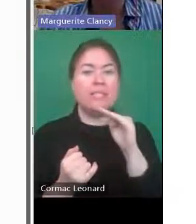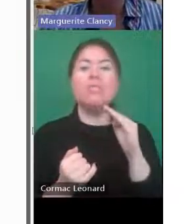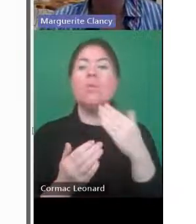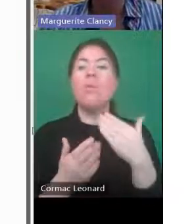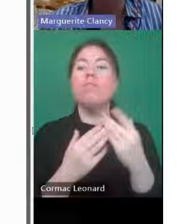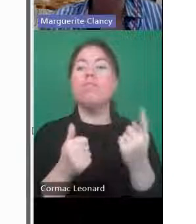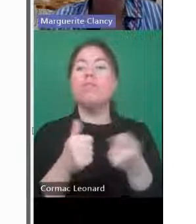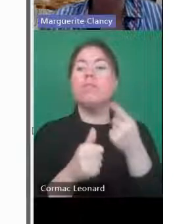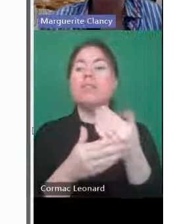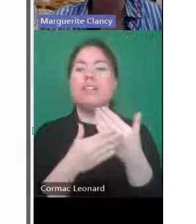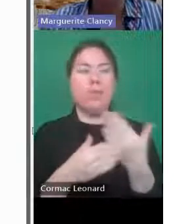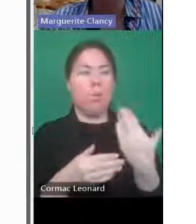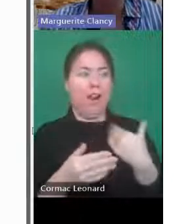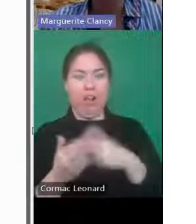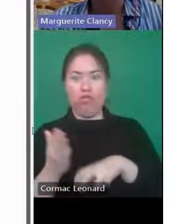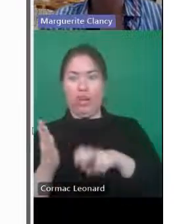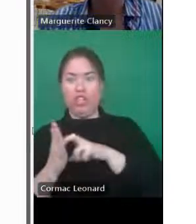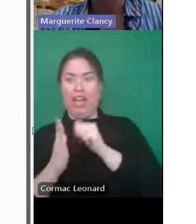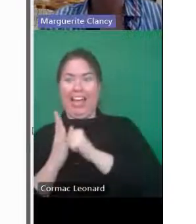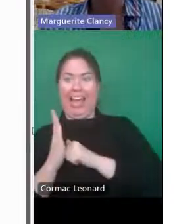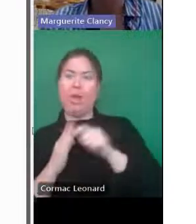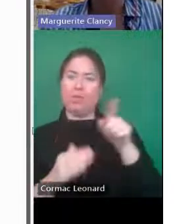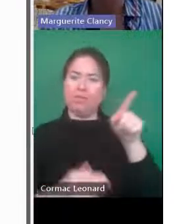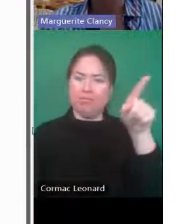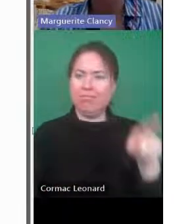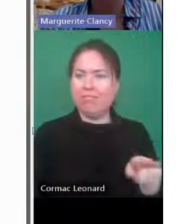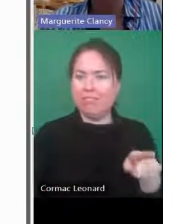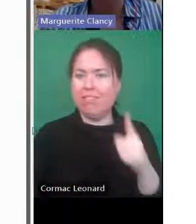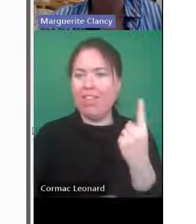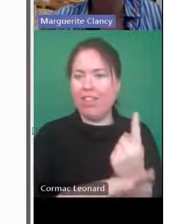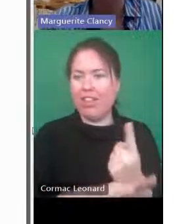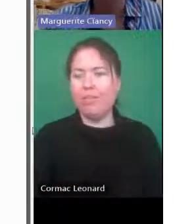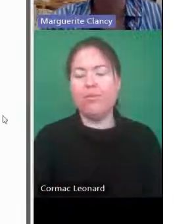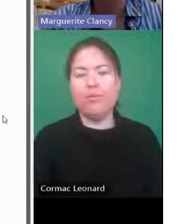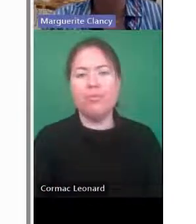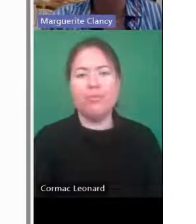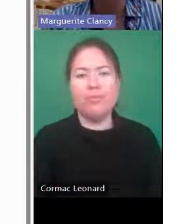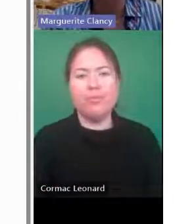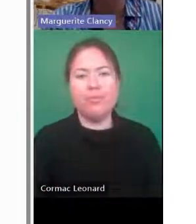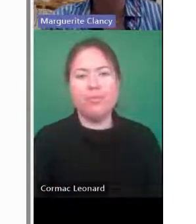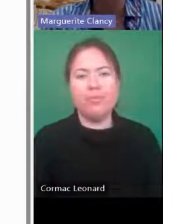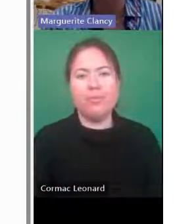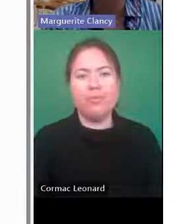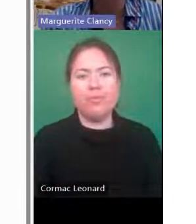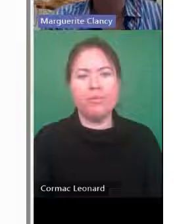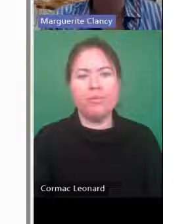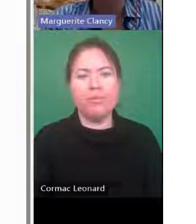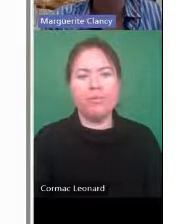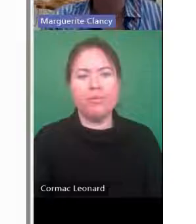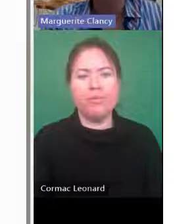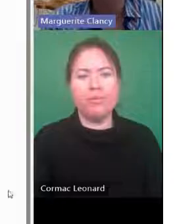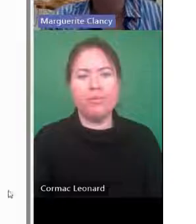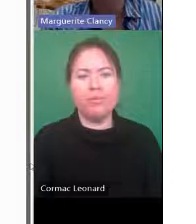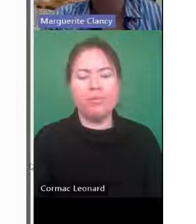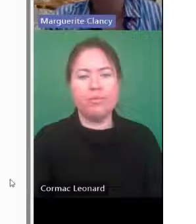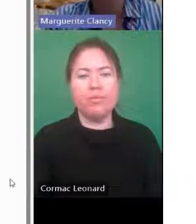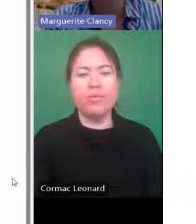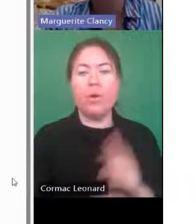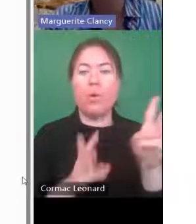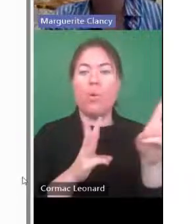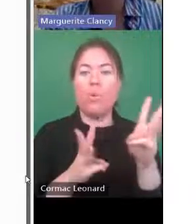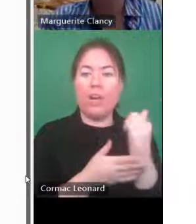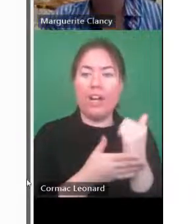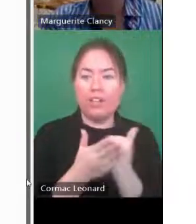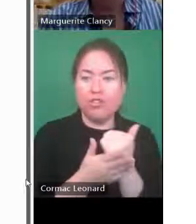provided when you registered on the first occasion. So they will be your work address and your